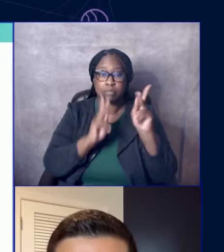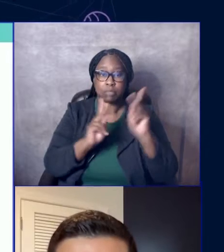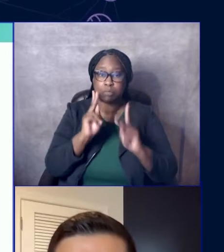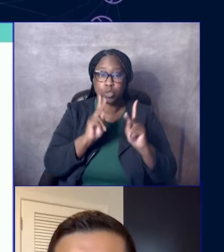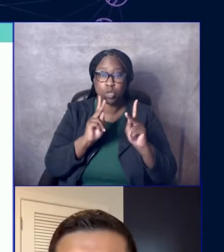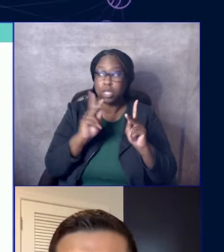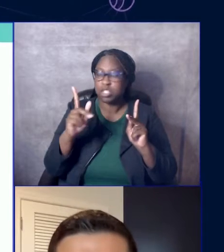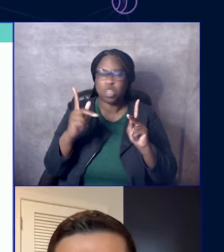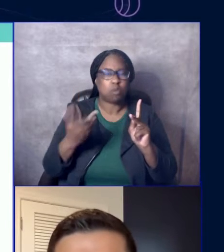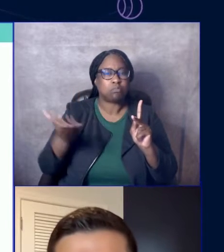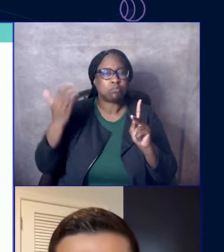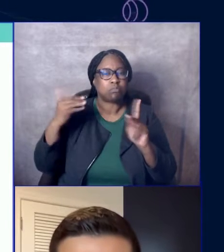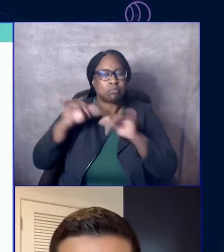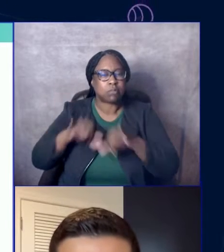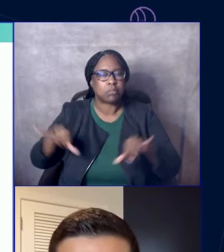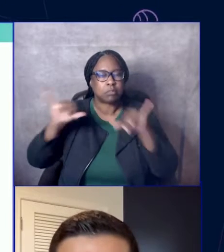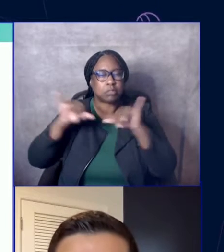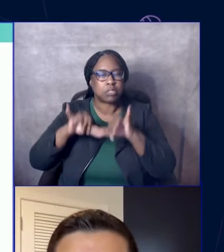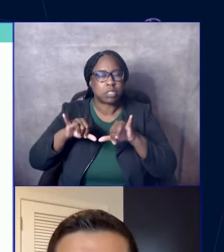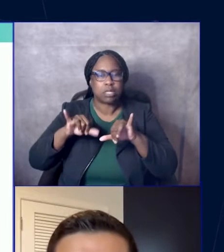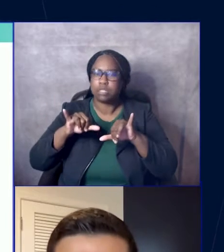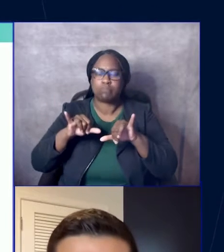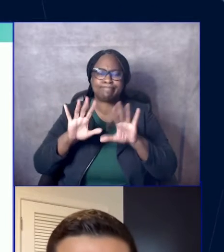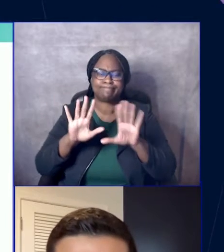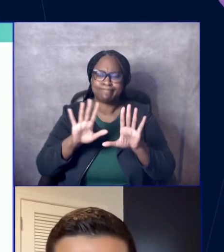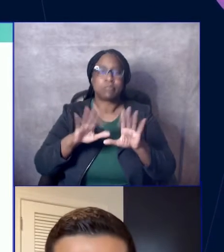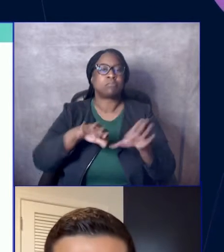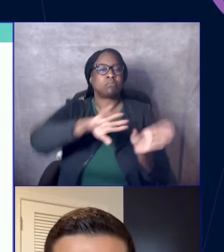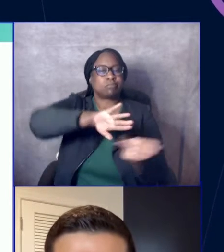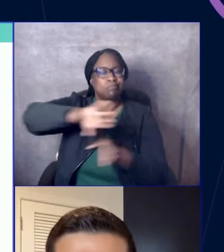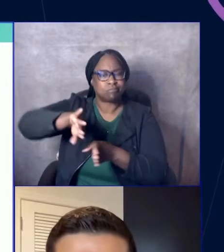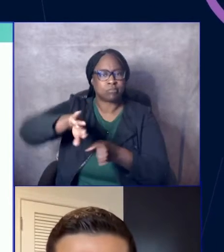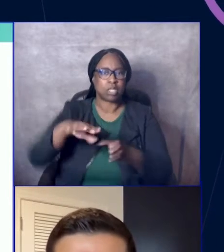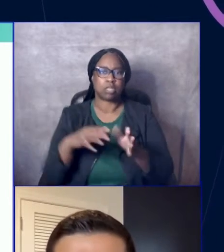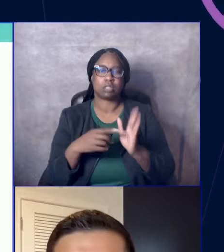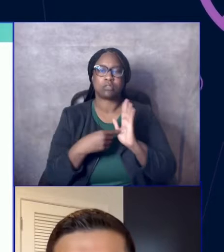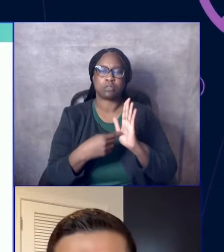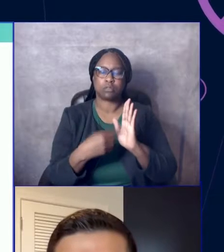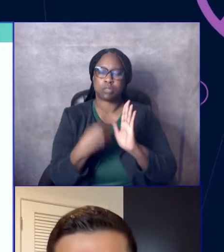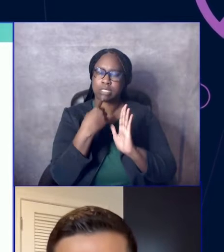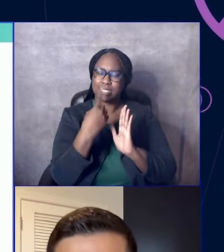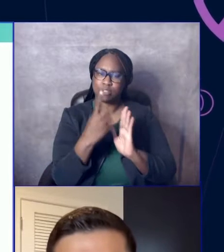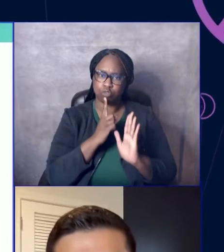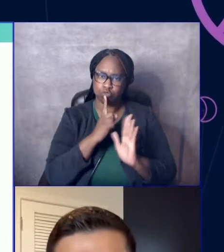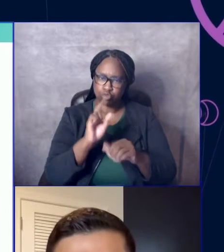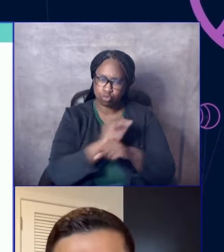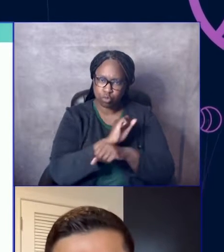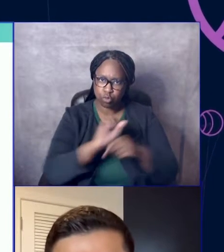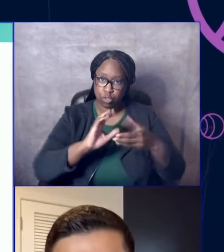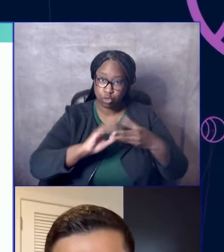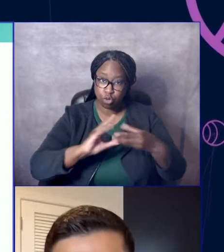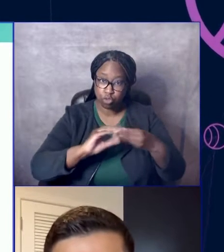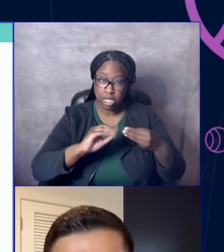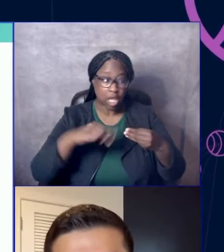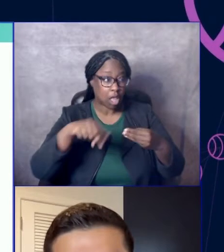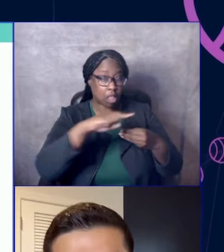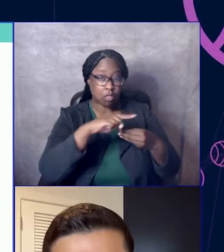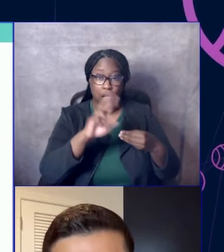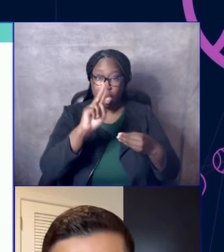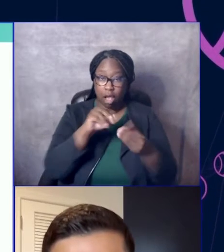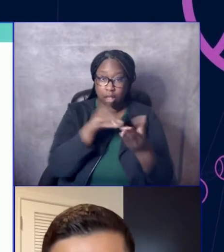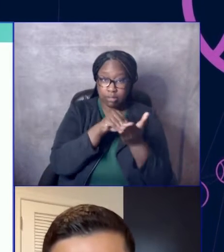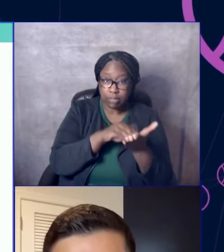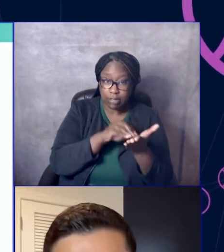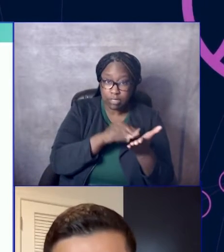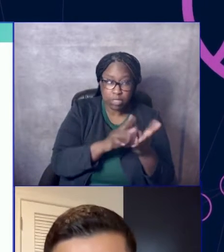notions and telling the true story of who undocumented young people were, and making sure that the story that was being told about the